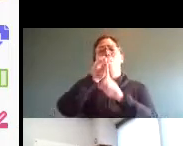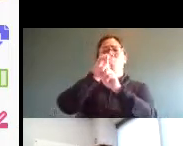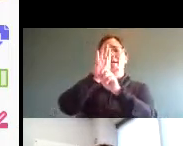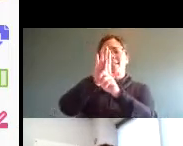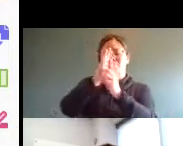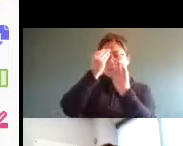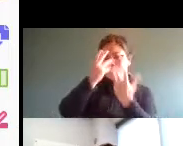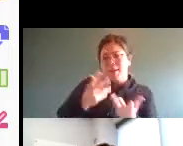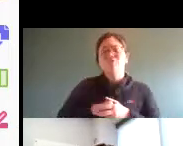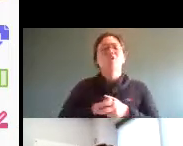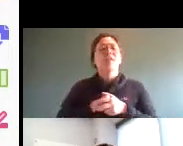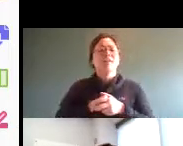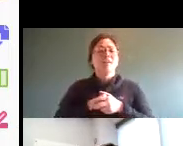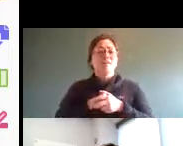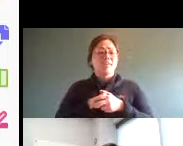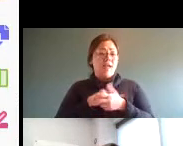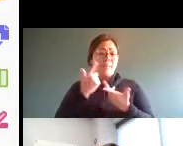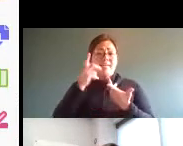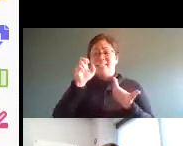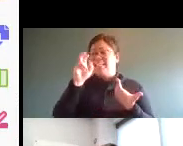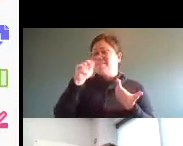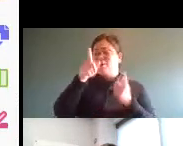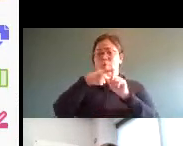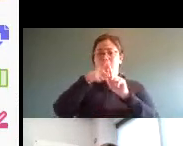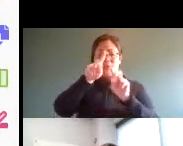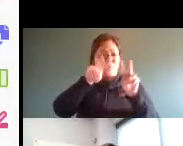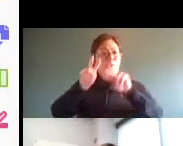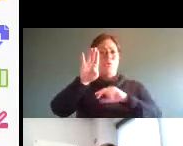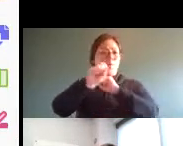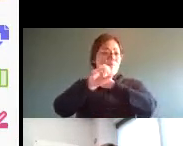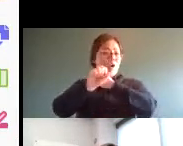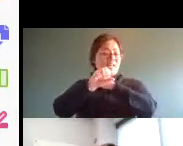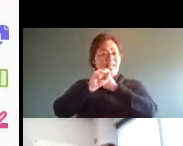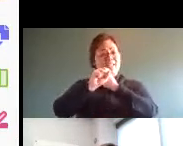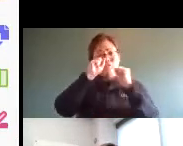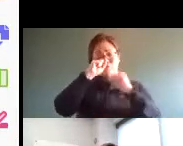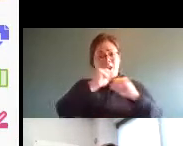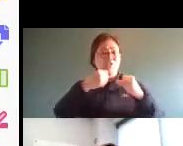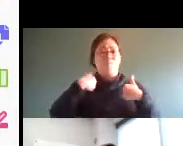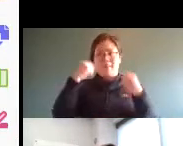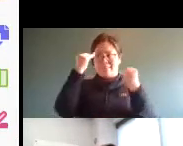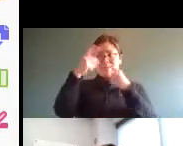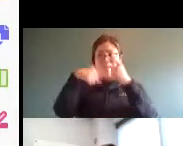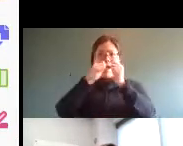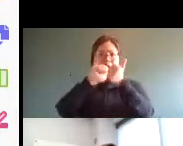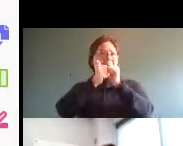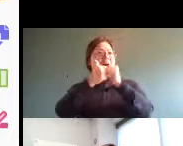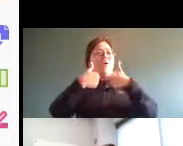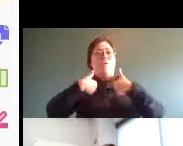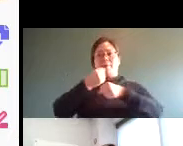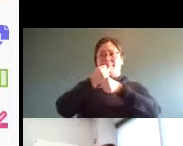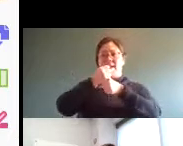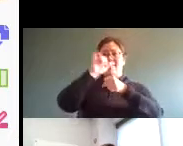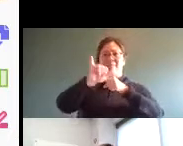information, even when we're looking at our marketing strategies. Those are things we take into consideration, is how can we make